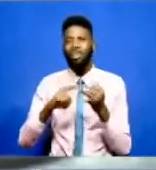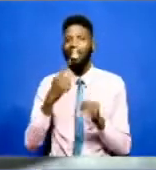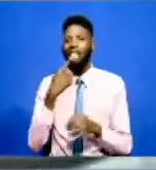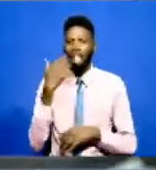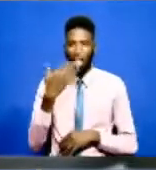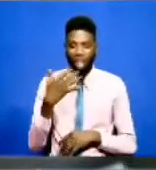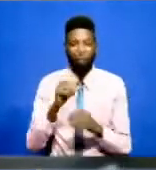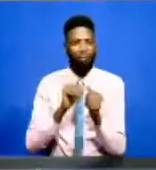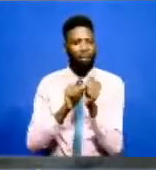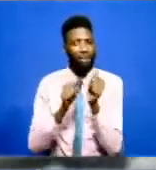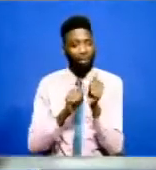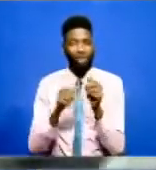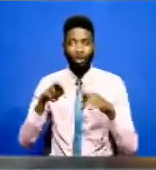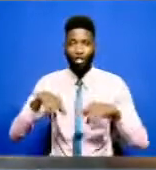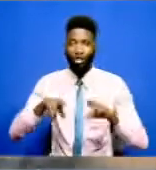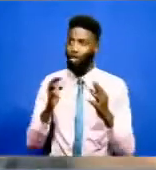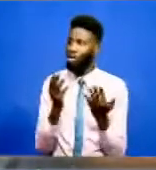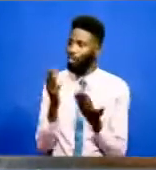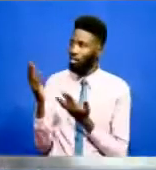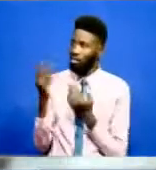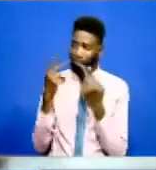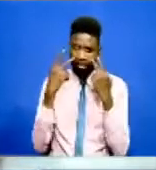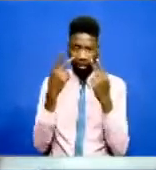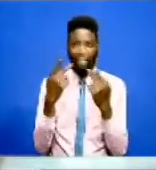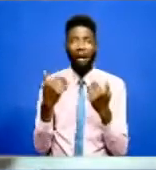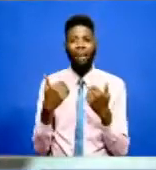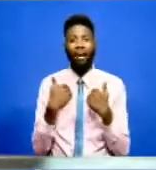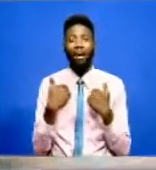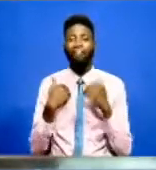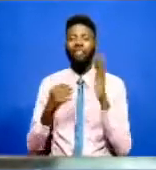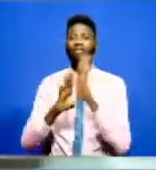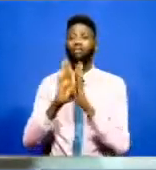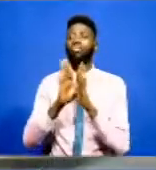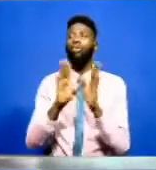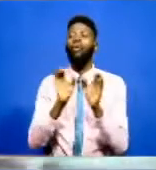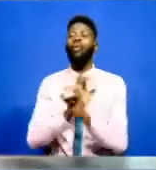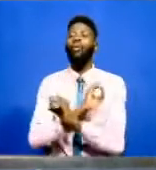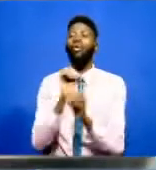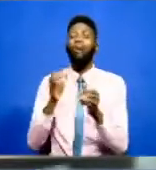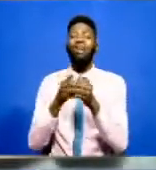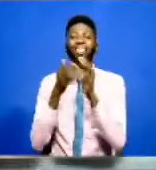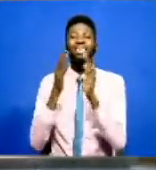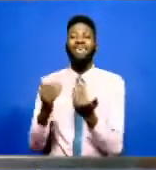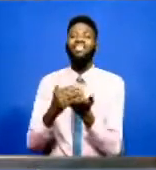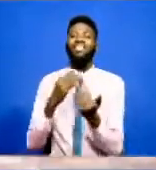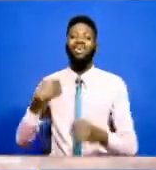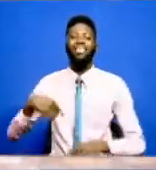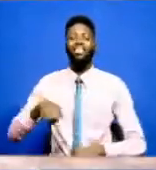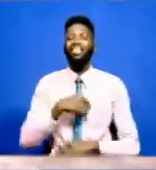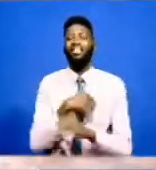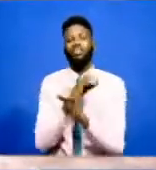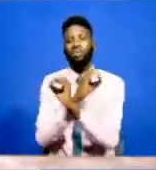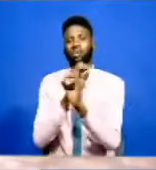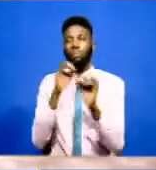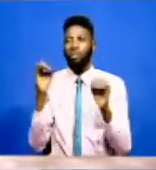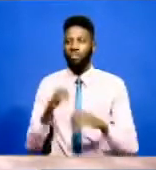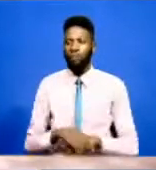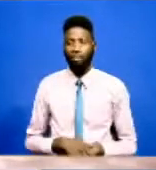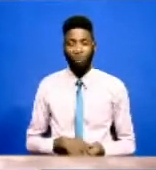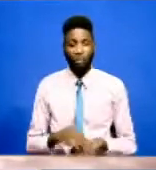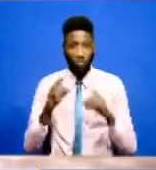hii unaiona hapa, atuori hata maendeleo yote viongozi wanatujali katika hii barabara. They claim